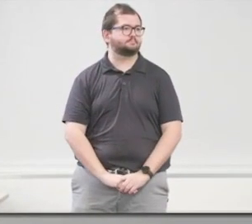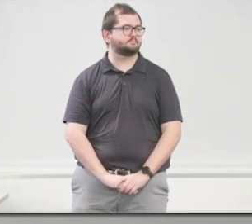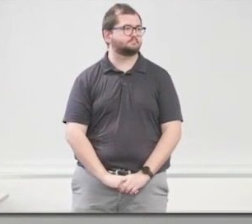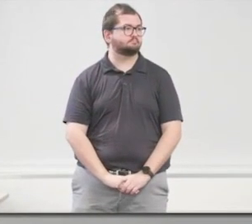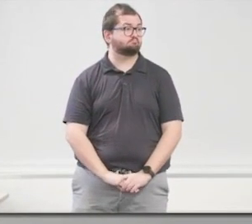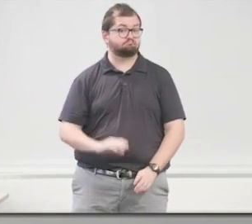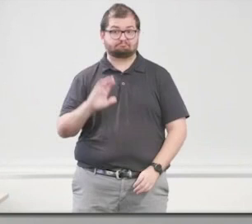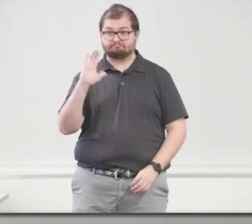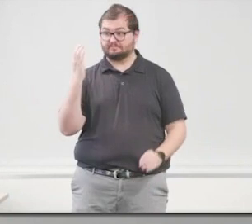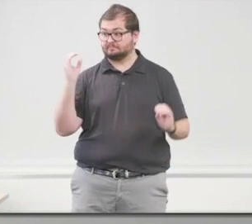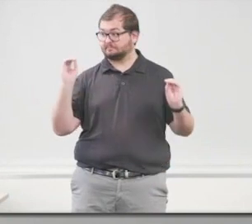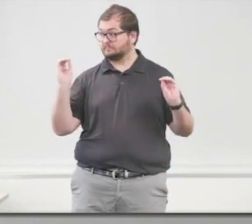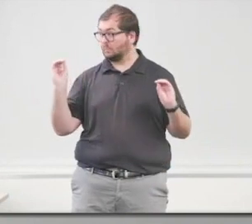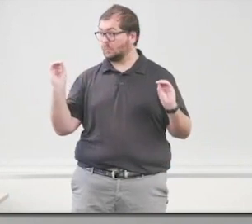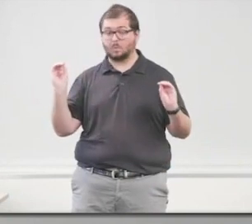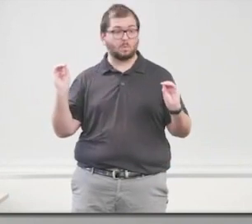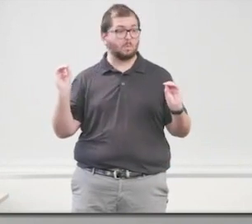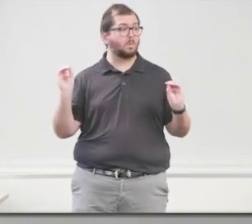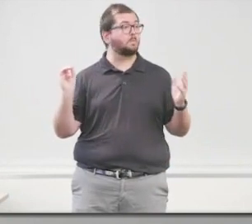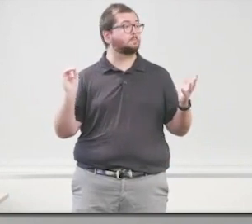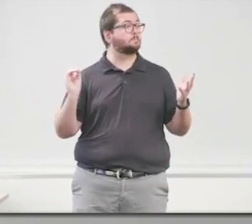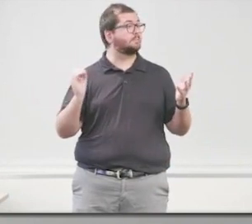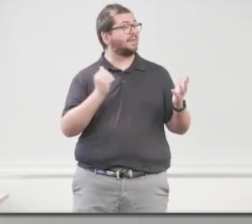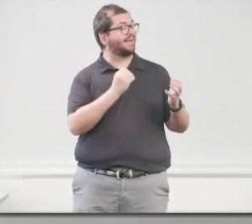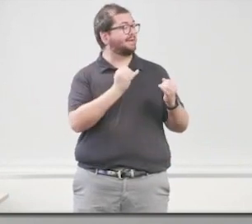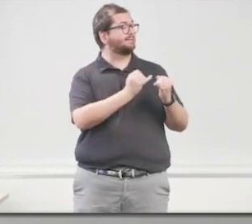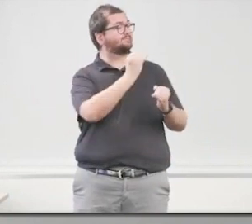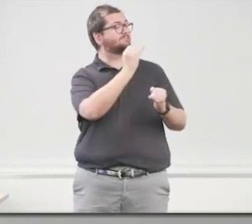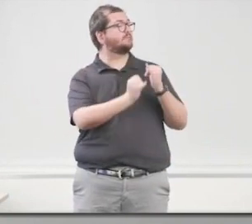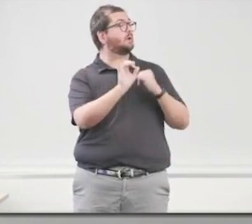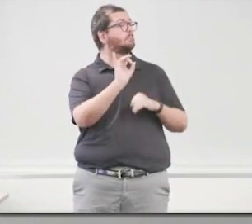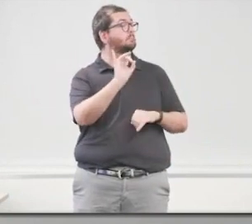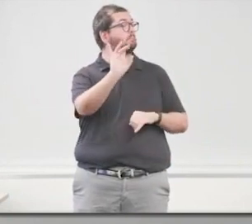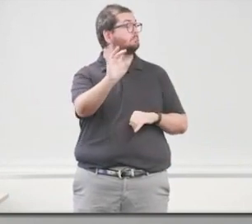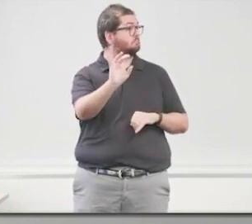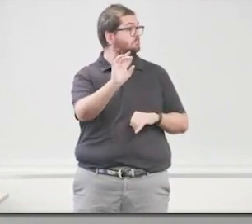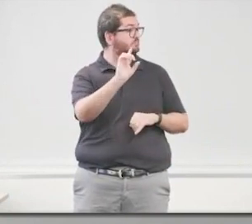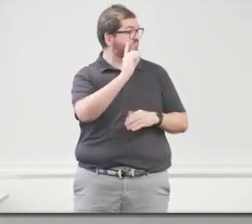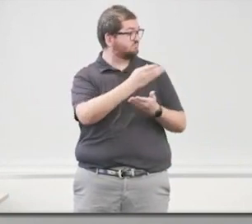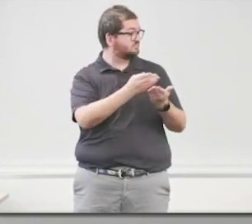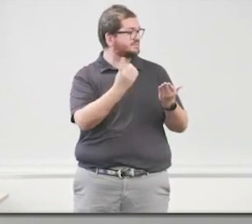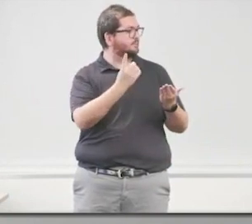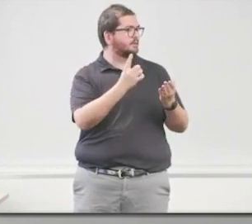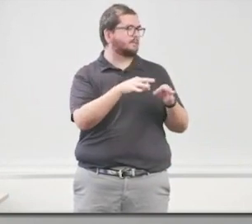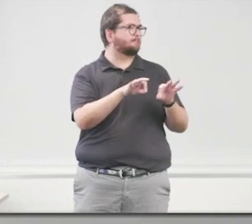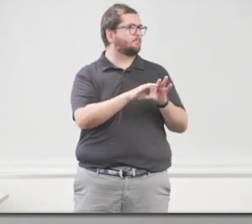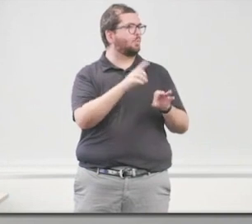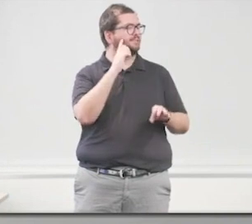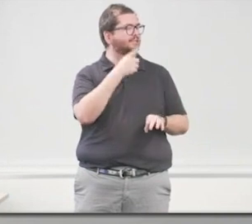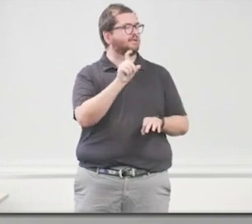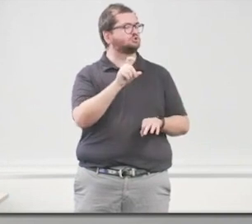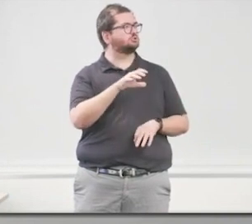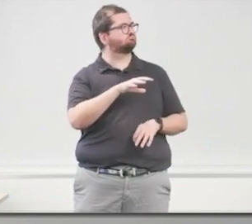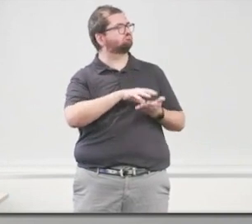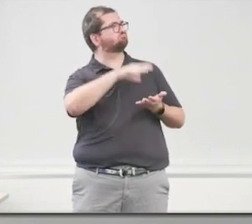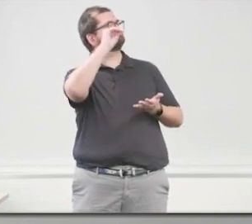Sounds like no. All right, any final parting thoughts for our audience, guys? Anything you want them to take away from this panel? Any action